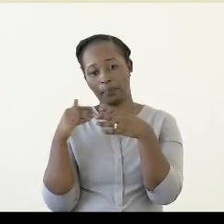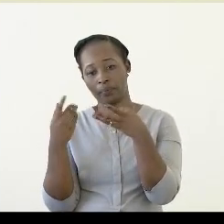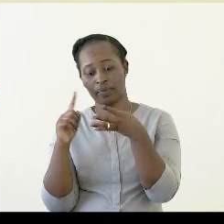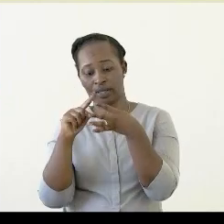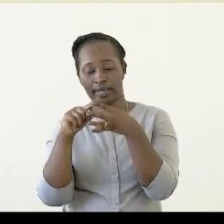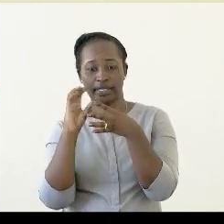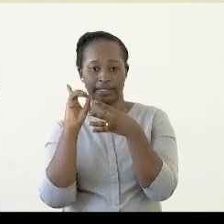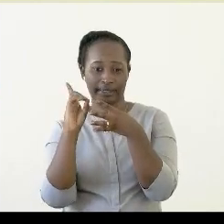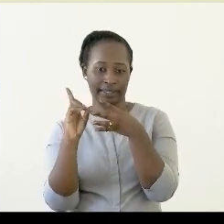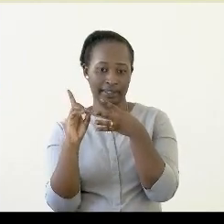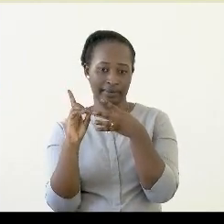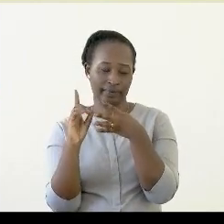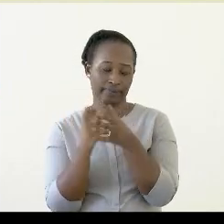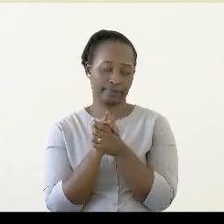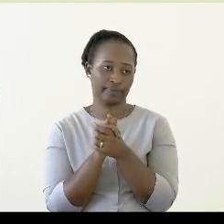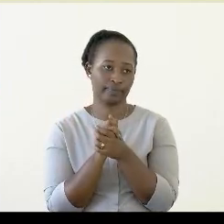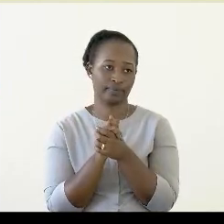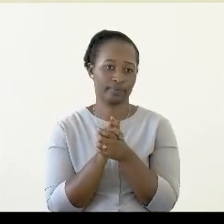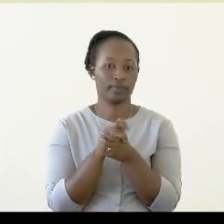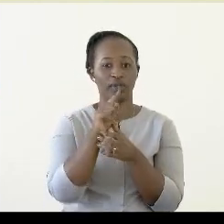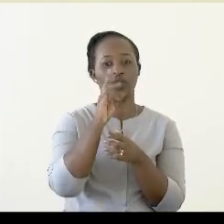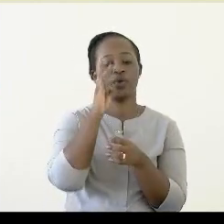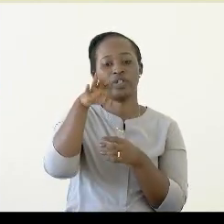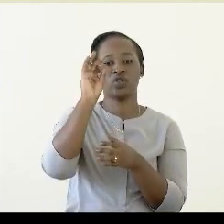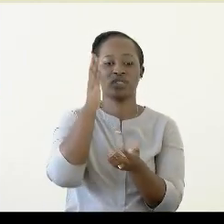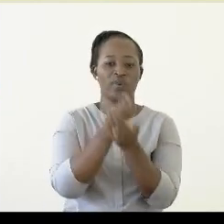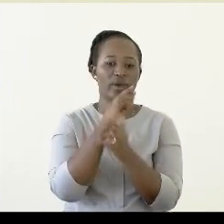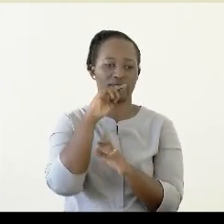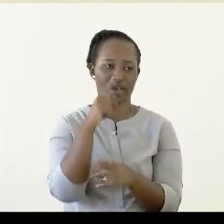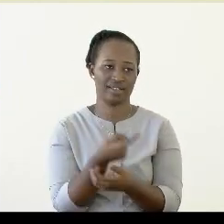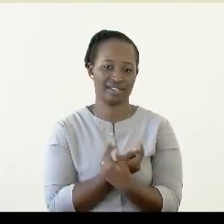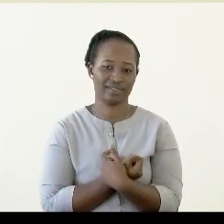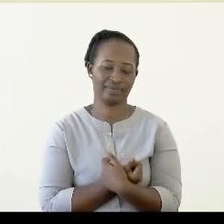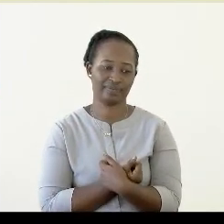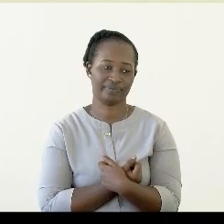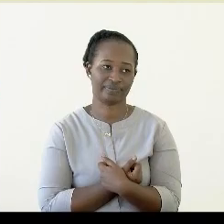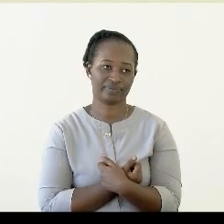sulfate, and D, sodium chloride. So you will choose the right answer.